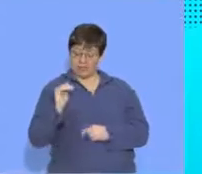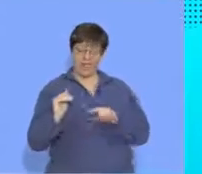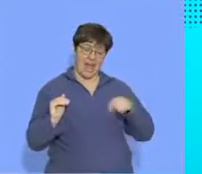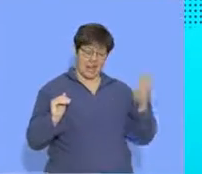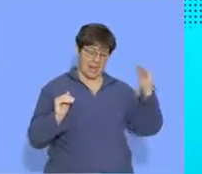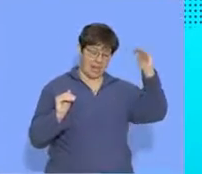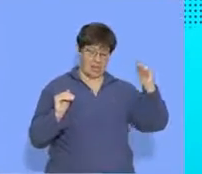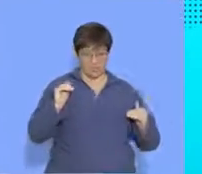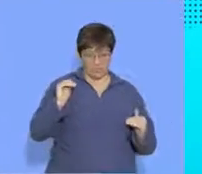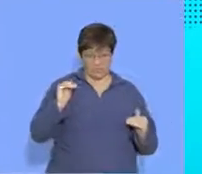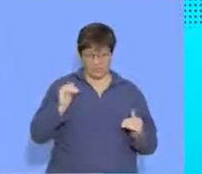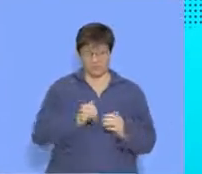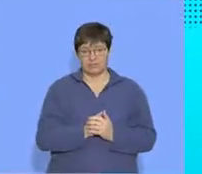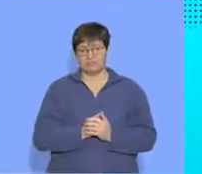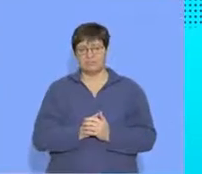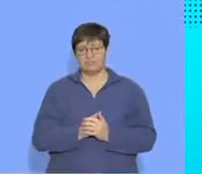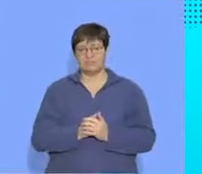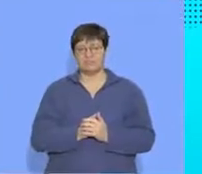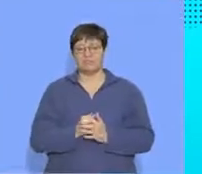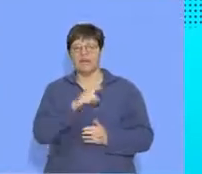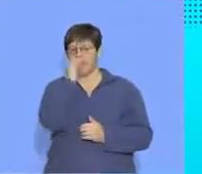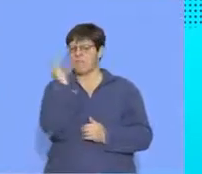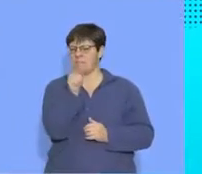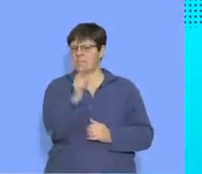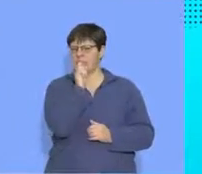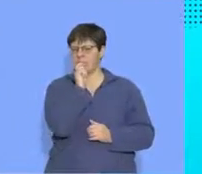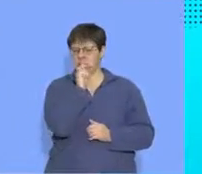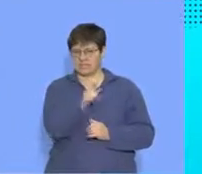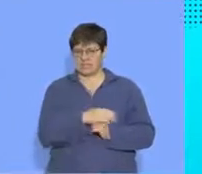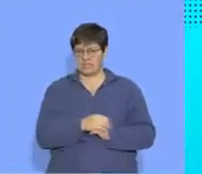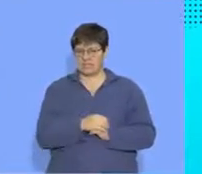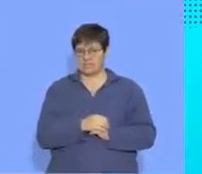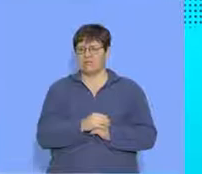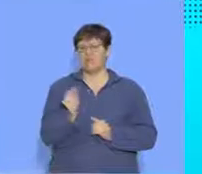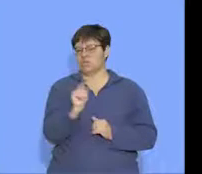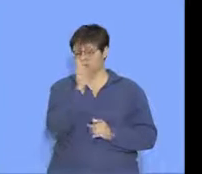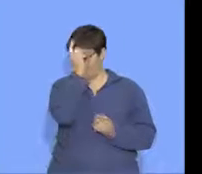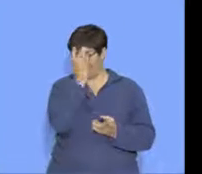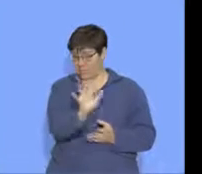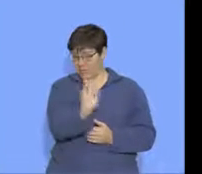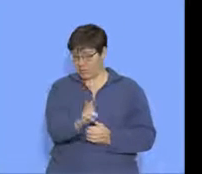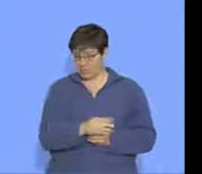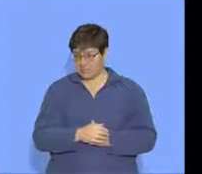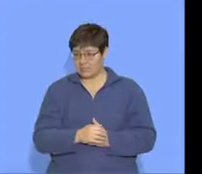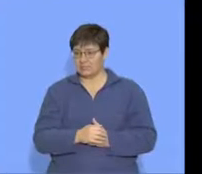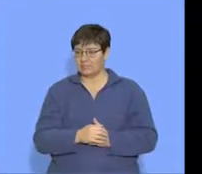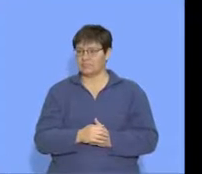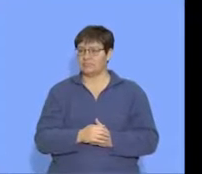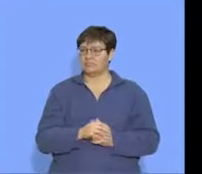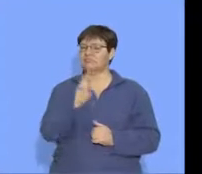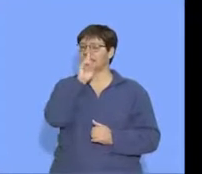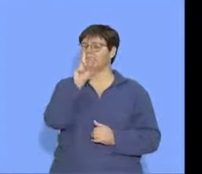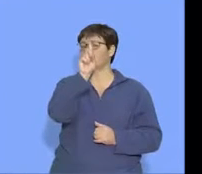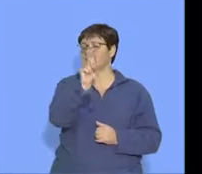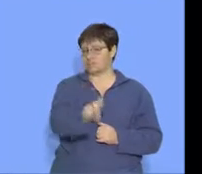other decreasing. And there's a scientific term that we use to describe that, and I'll get to that in a bit. Okay, so let's look at the questions